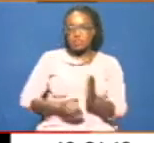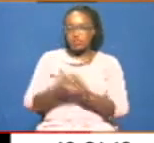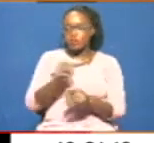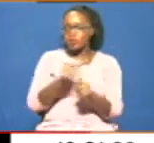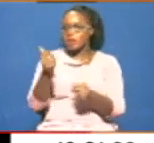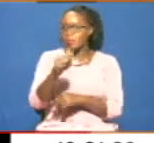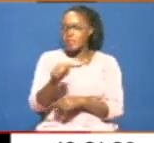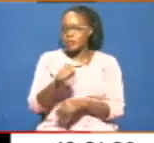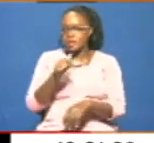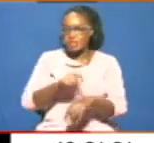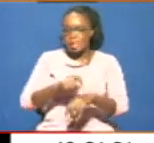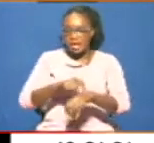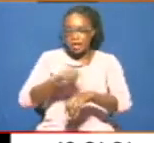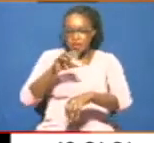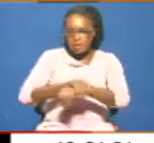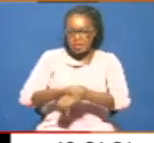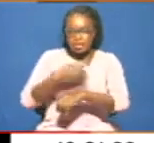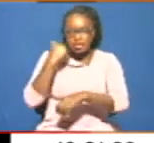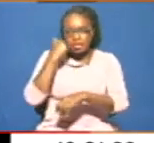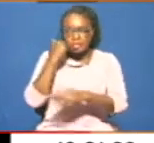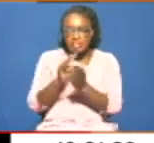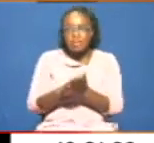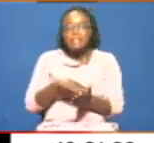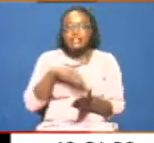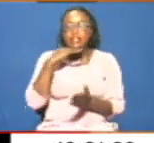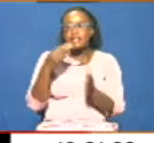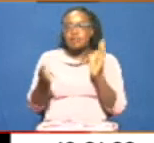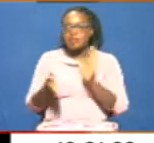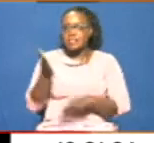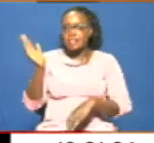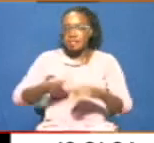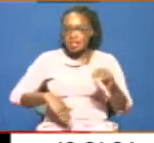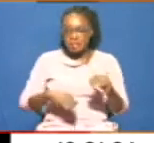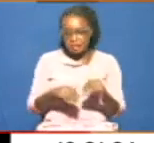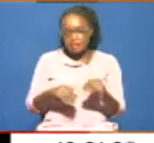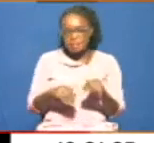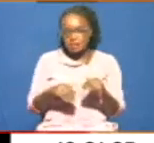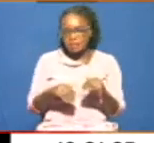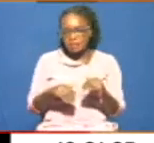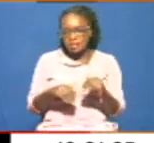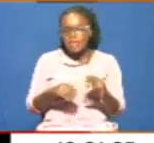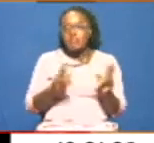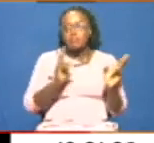them, most often than not, they are killing more people than you would, than the popular